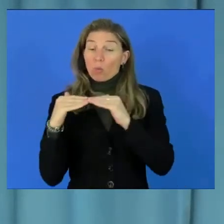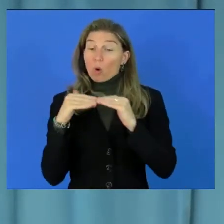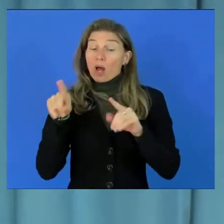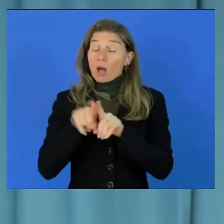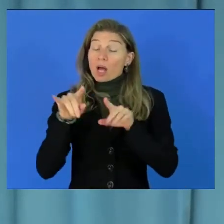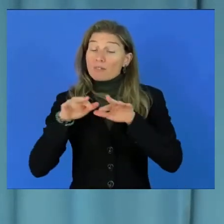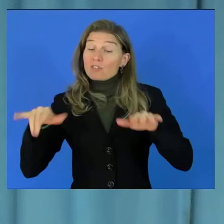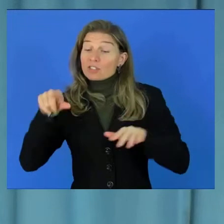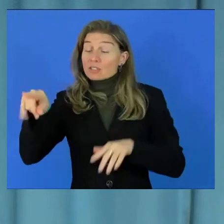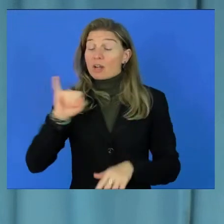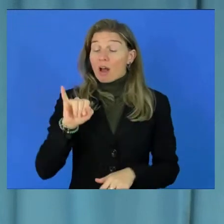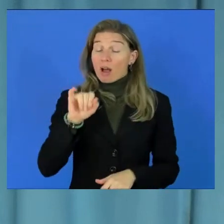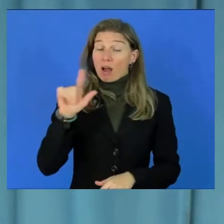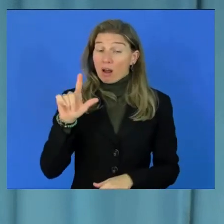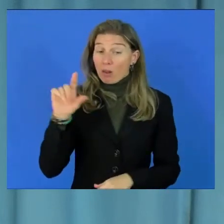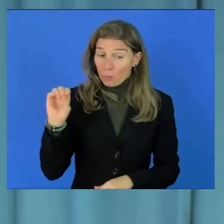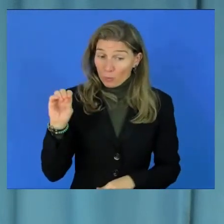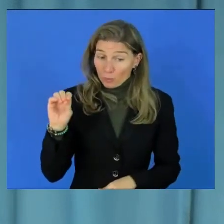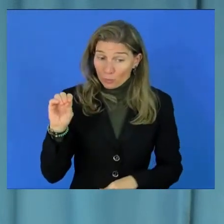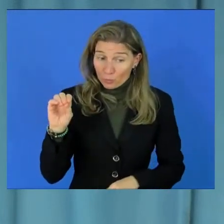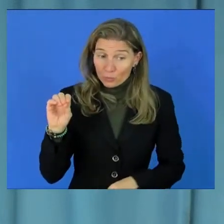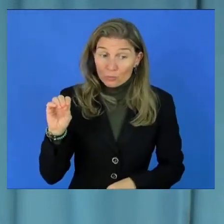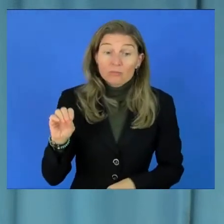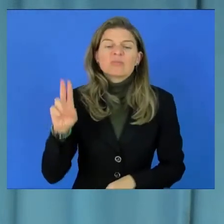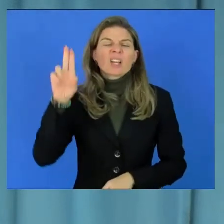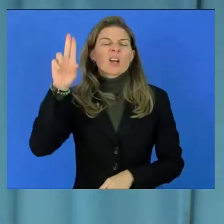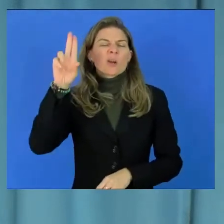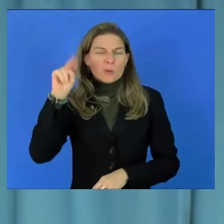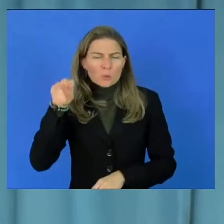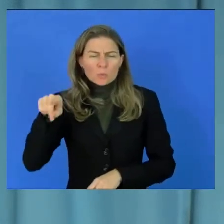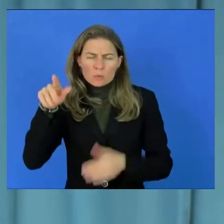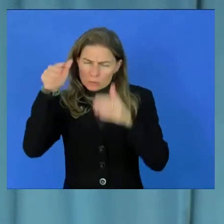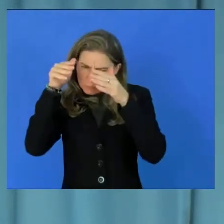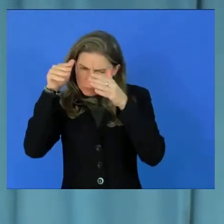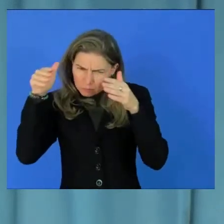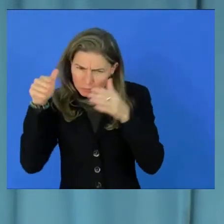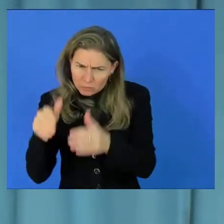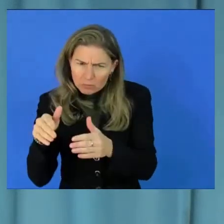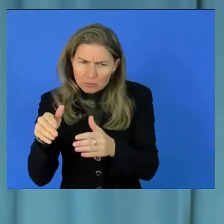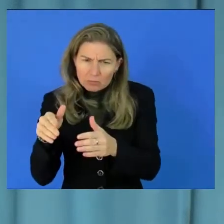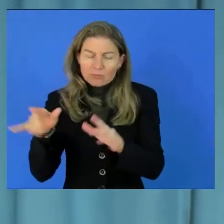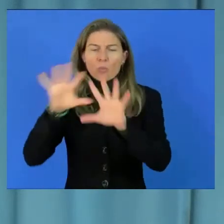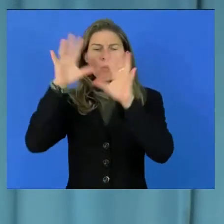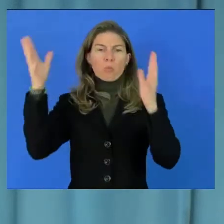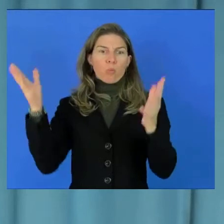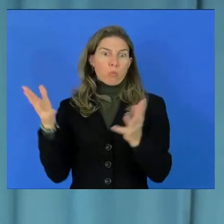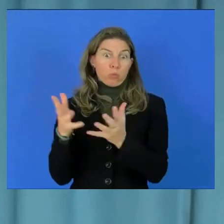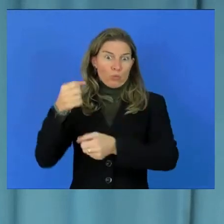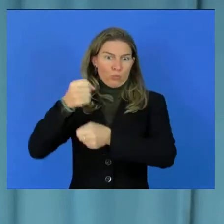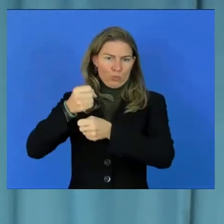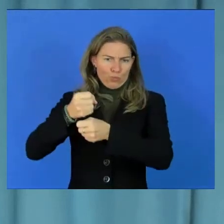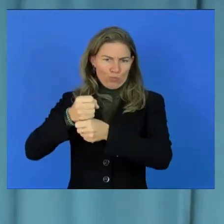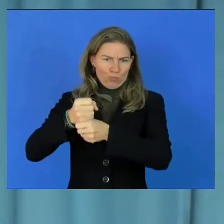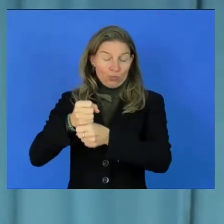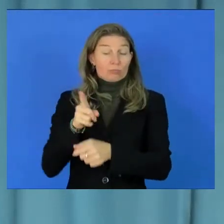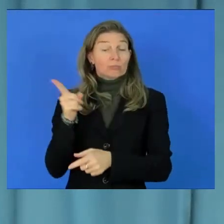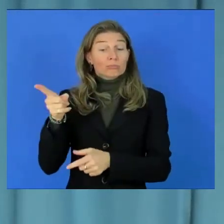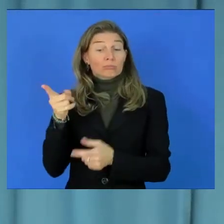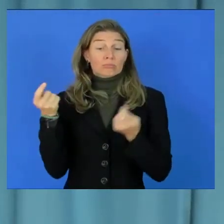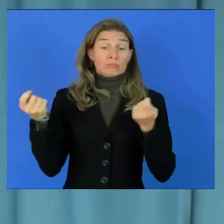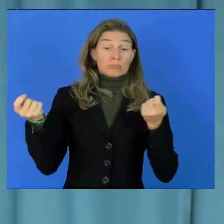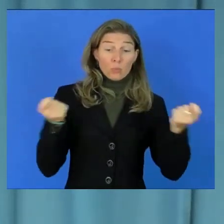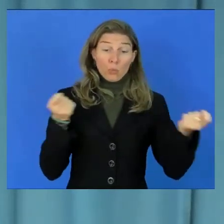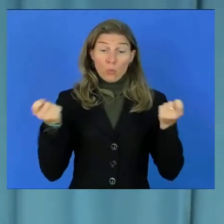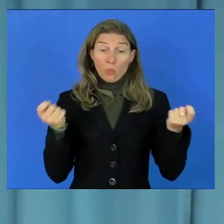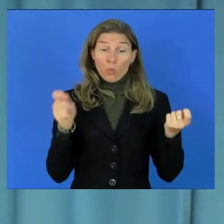ILO, the UN specialized agency for the world of work. He is the coordinator of the